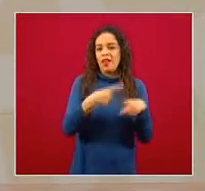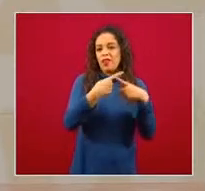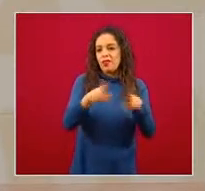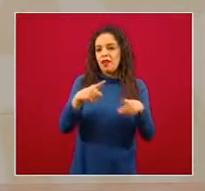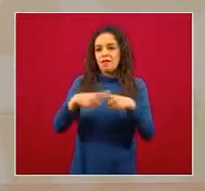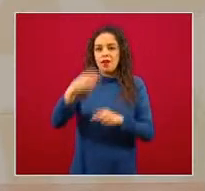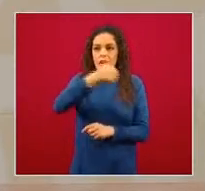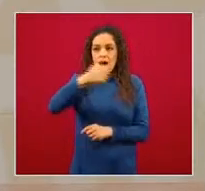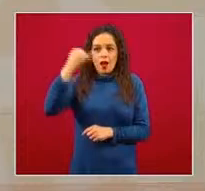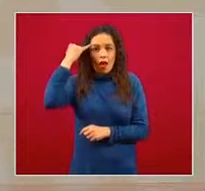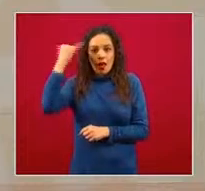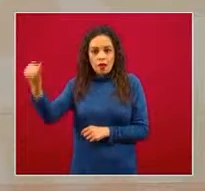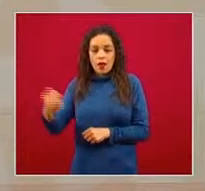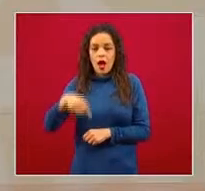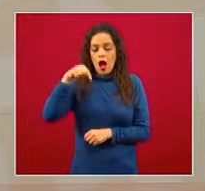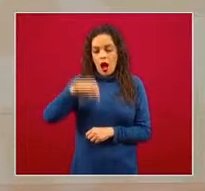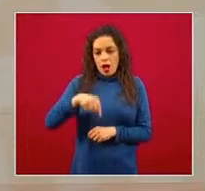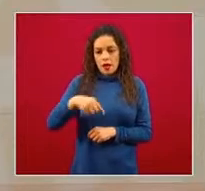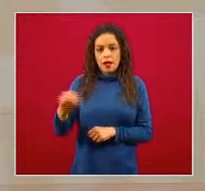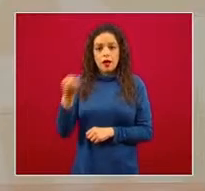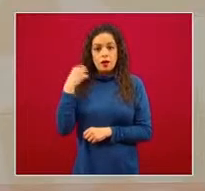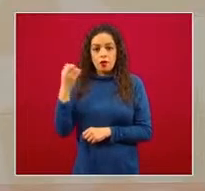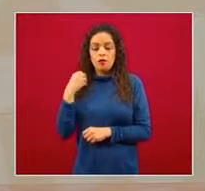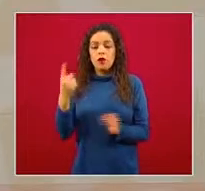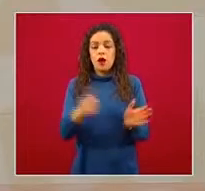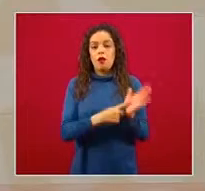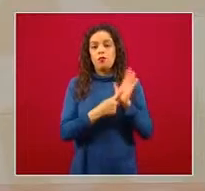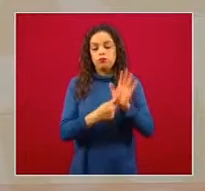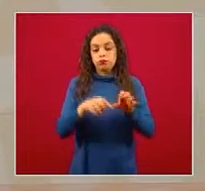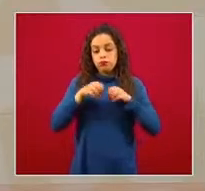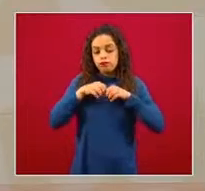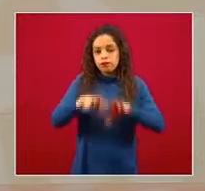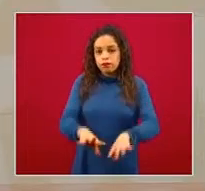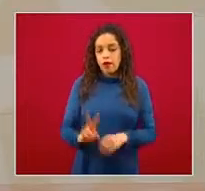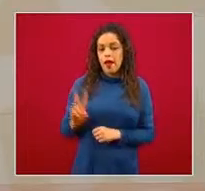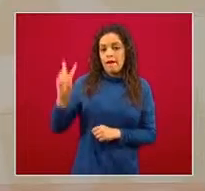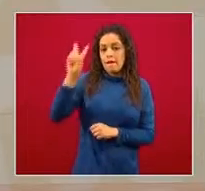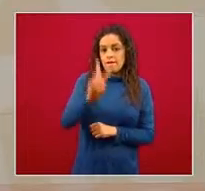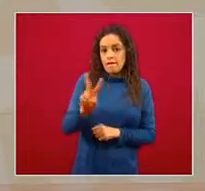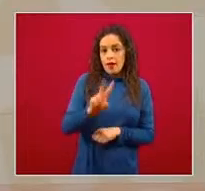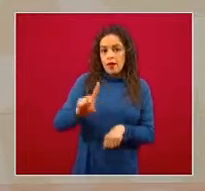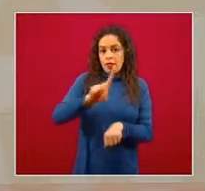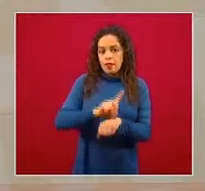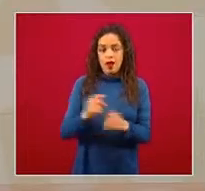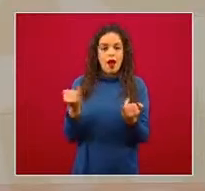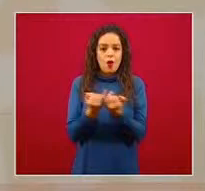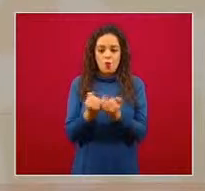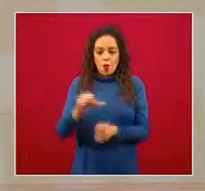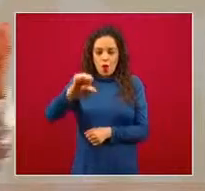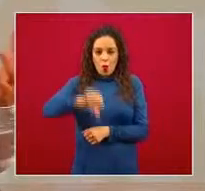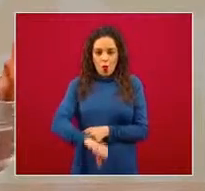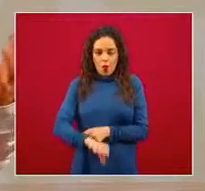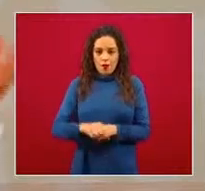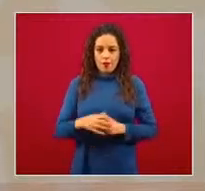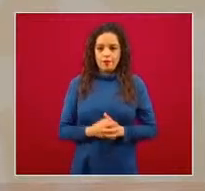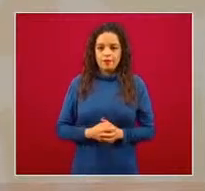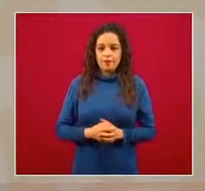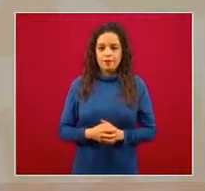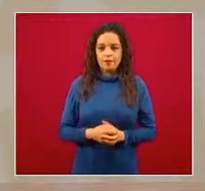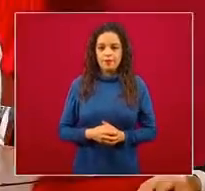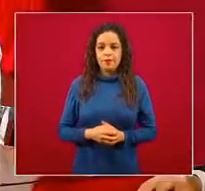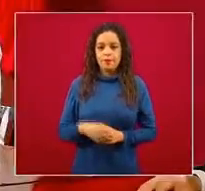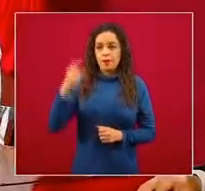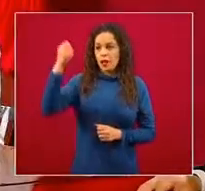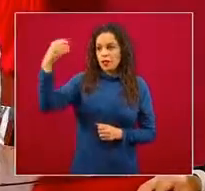solution. And when we do have some, we make it publicly on Fridays, like today. So